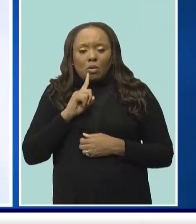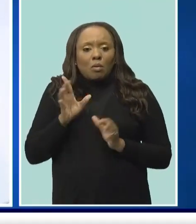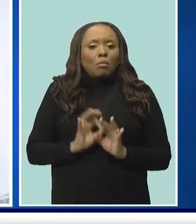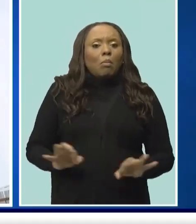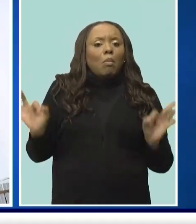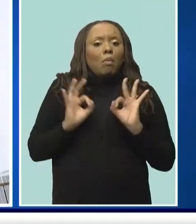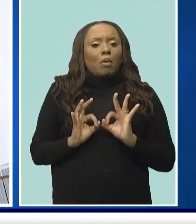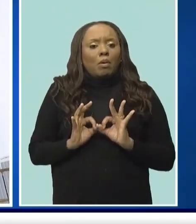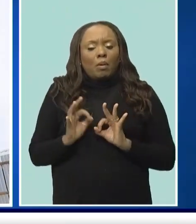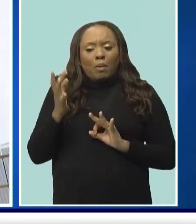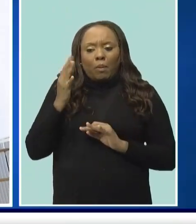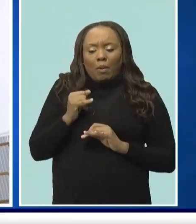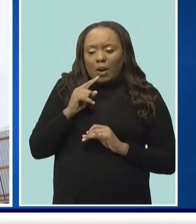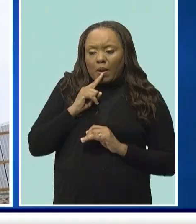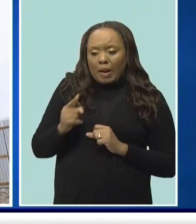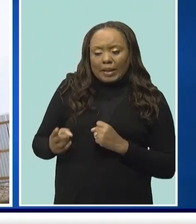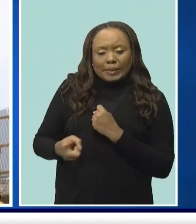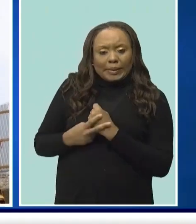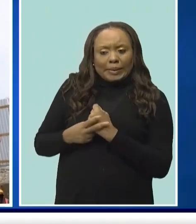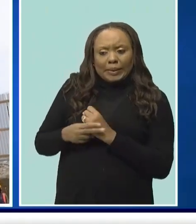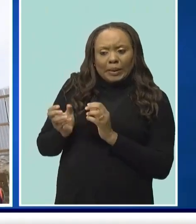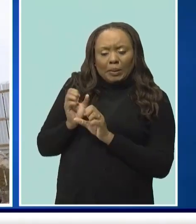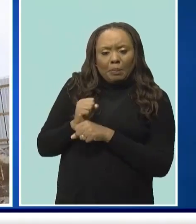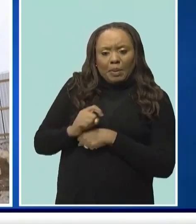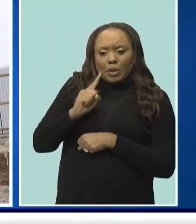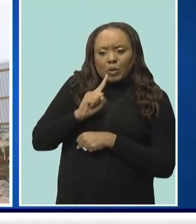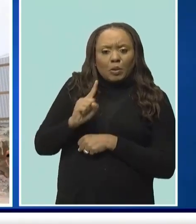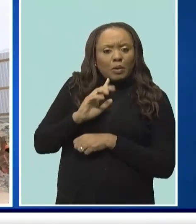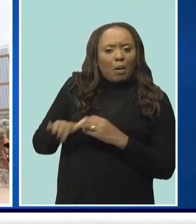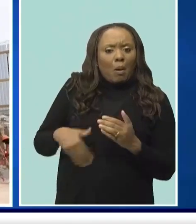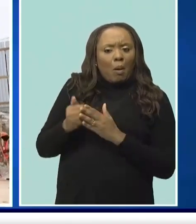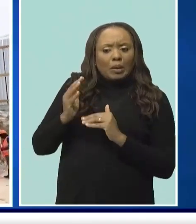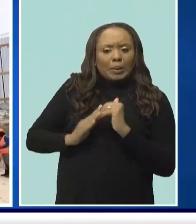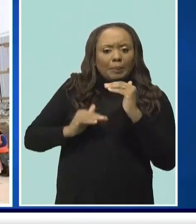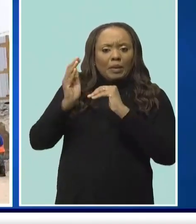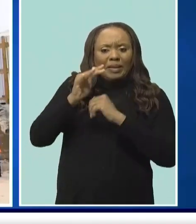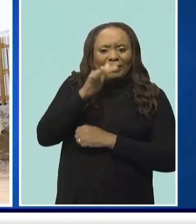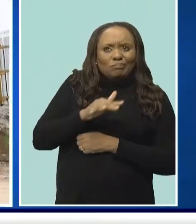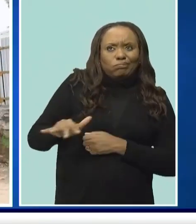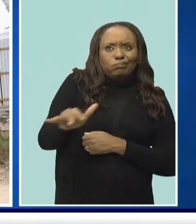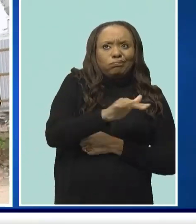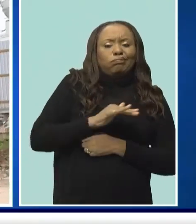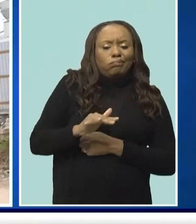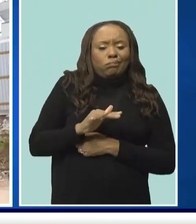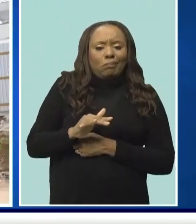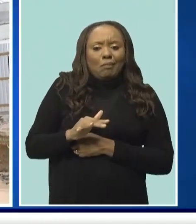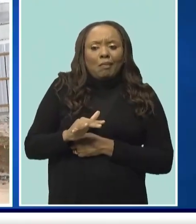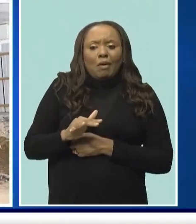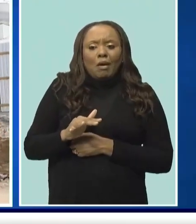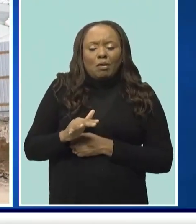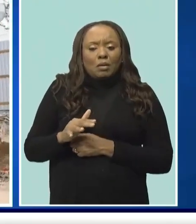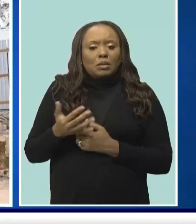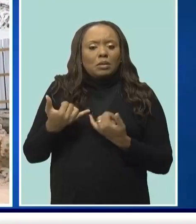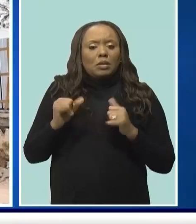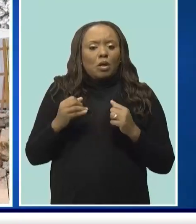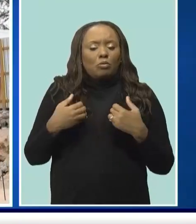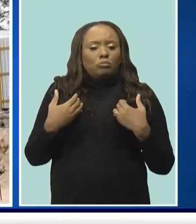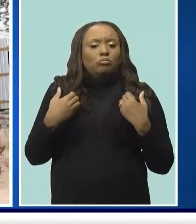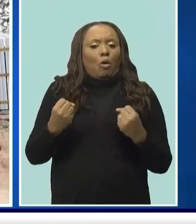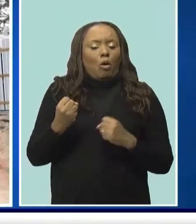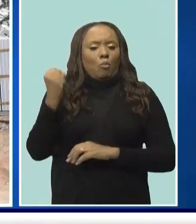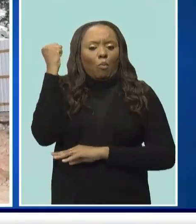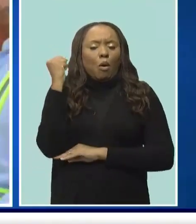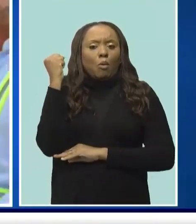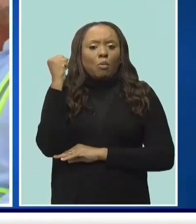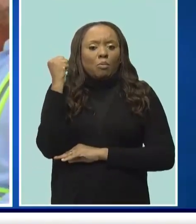important because it preserves the integrity of all the buildings around as well. And simultaneously, we can check from an archaeological point of view to